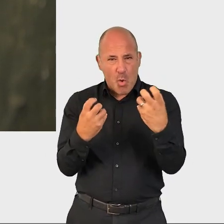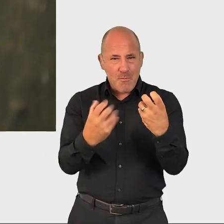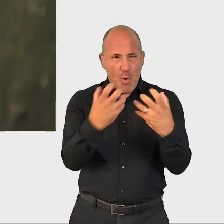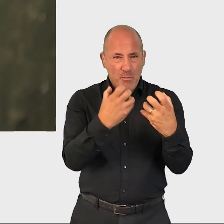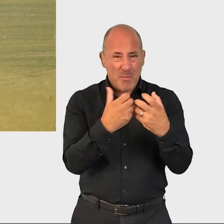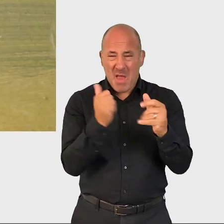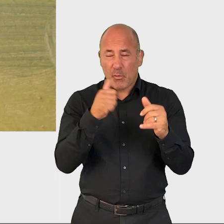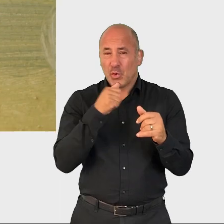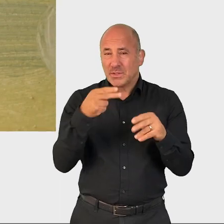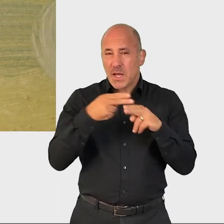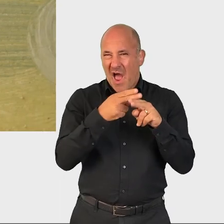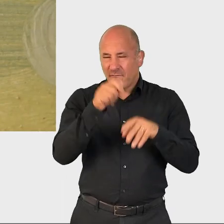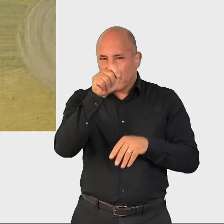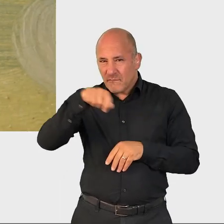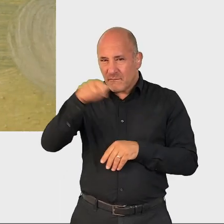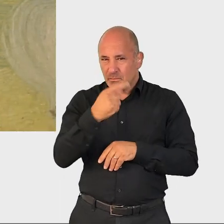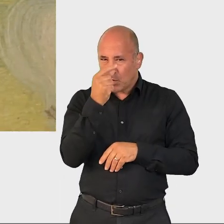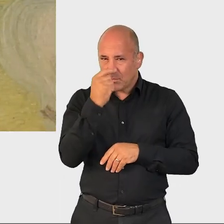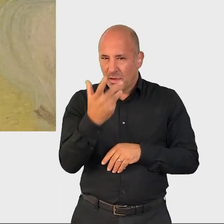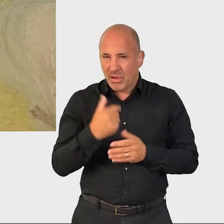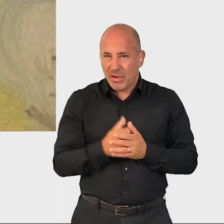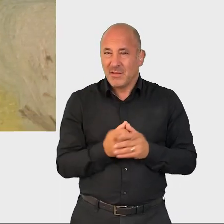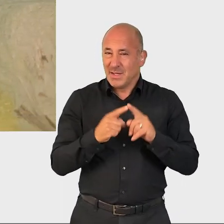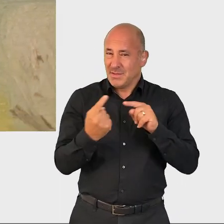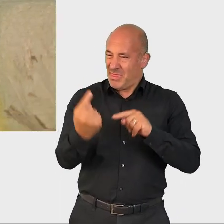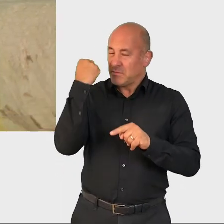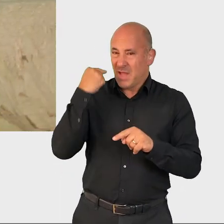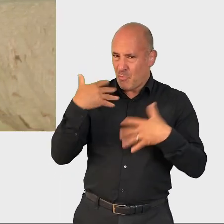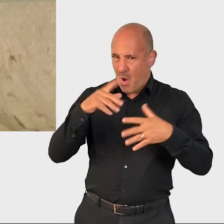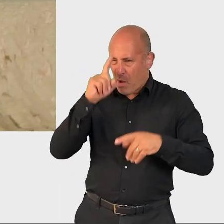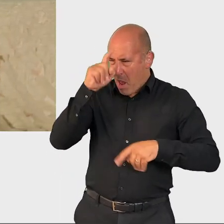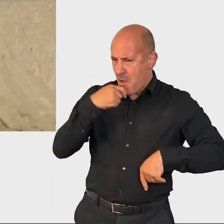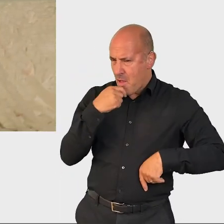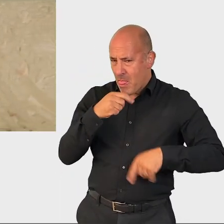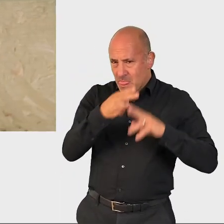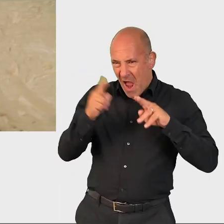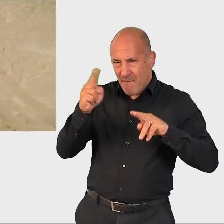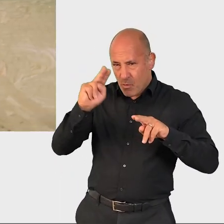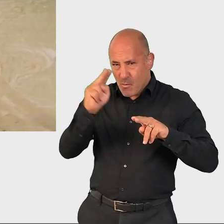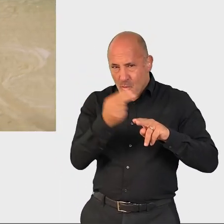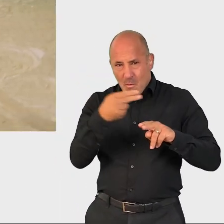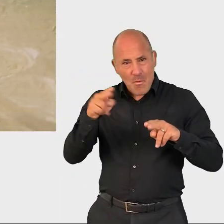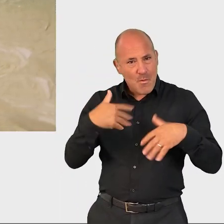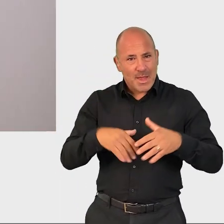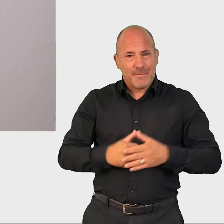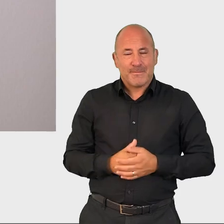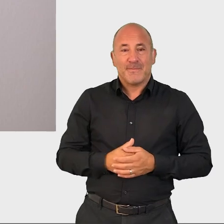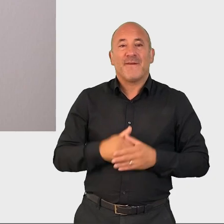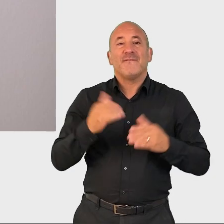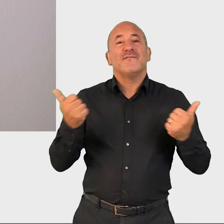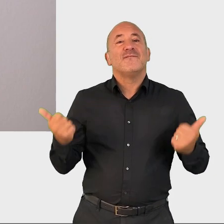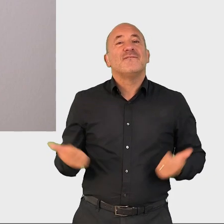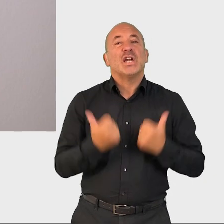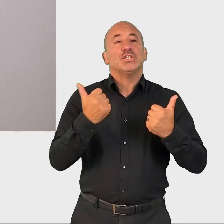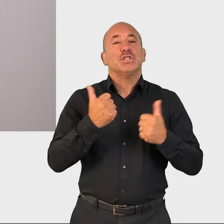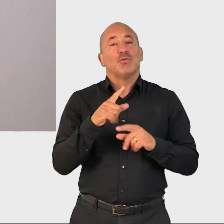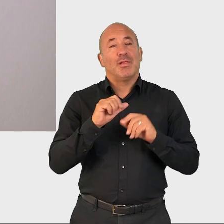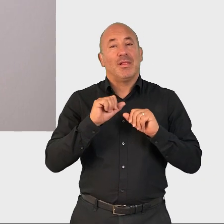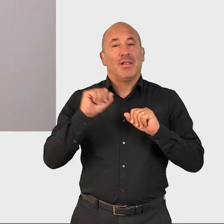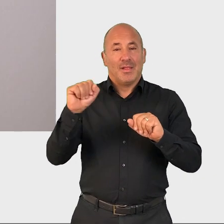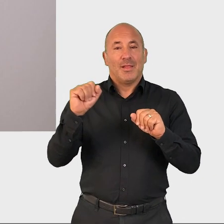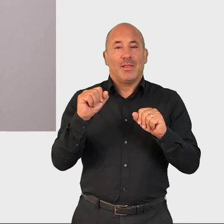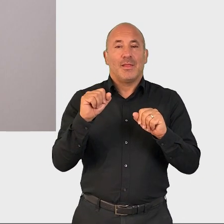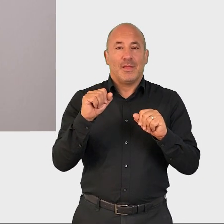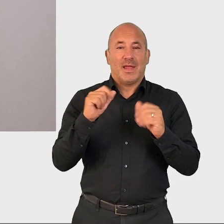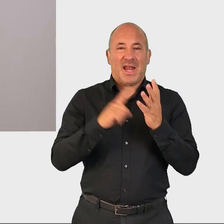knife, which reflects innovative artistic practices of the time. We close the exhibition with a work